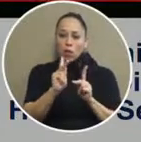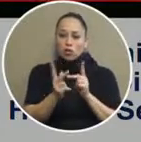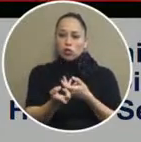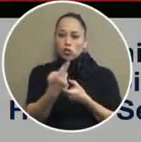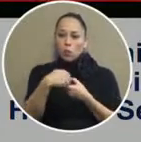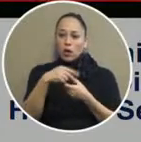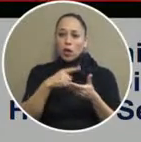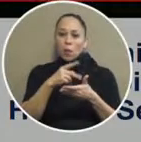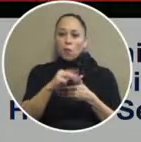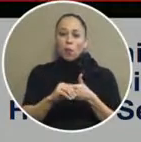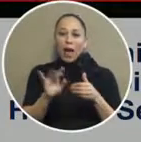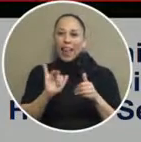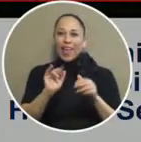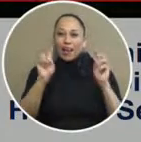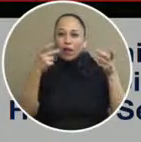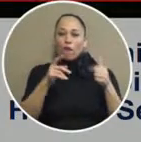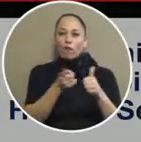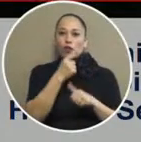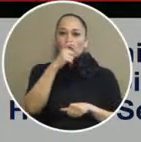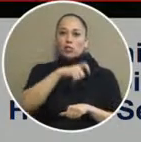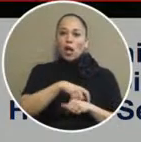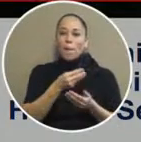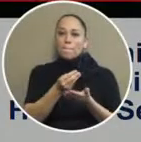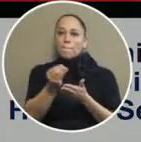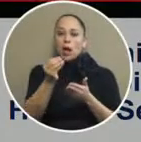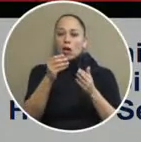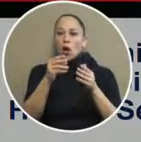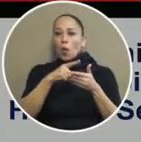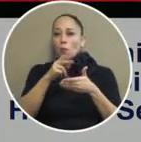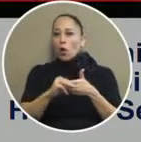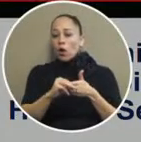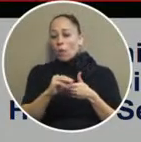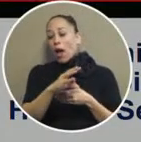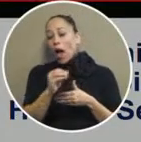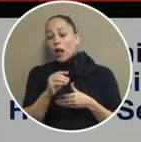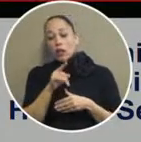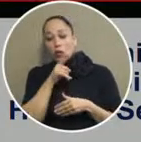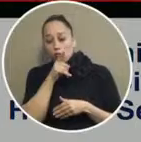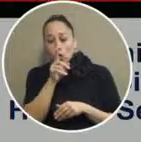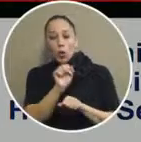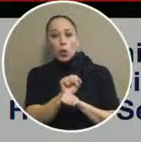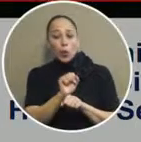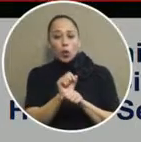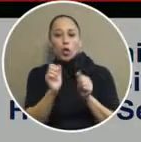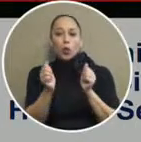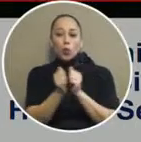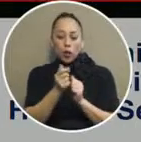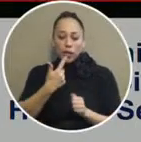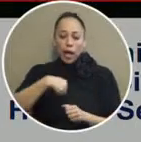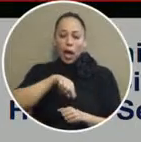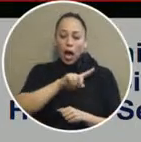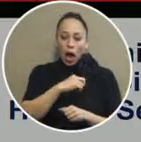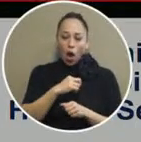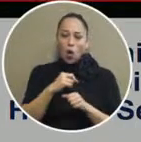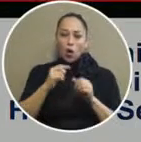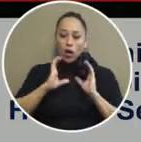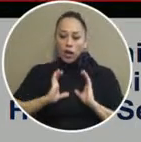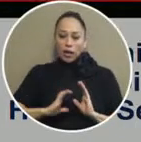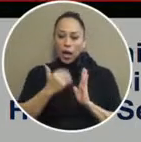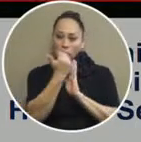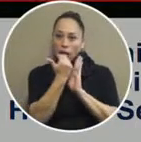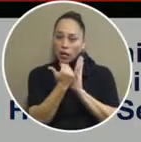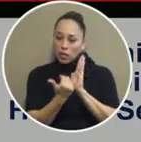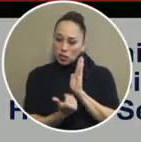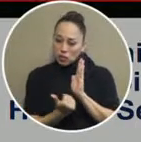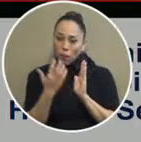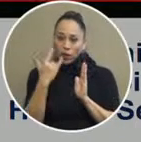participate in programs like the First Time Homebuyer Program. And so really working with our client list, because